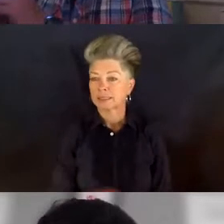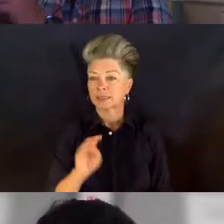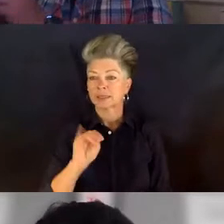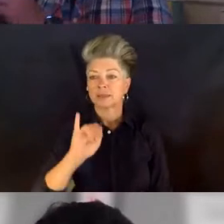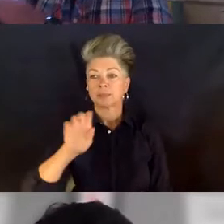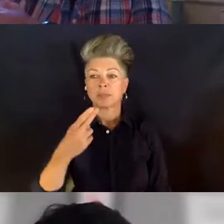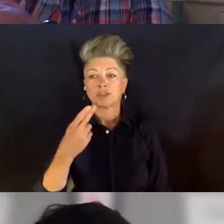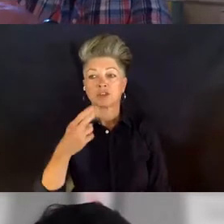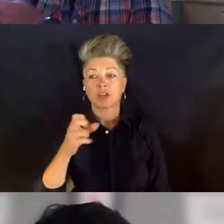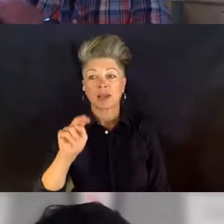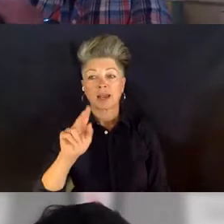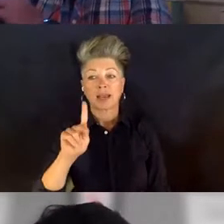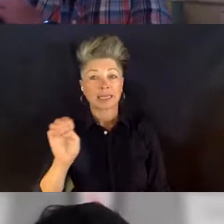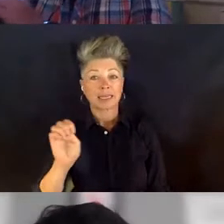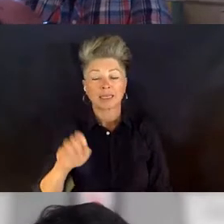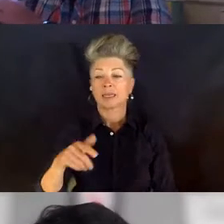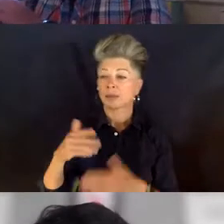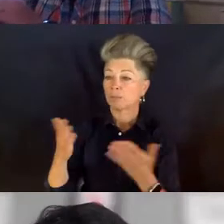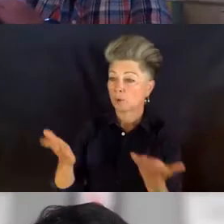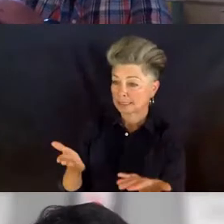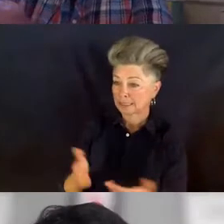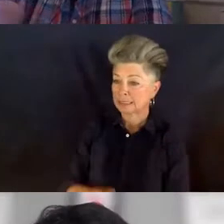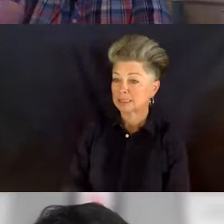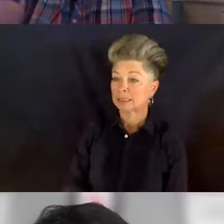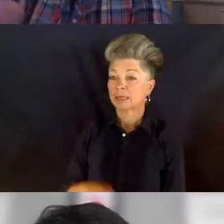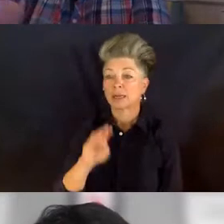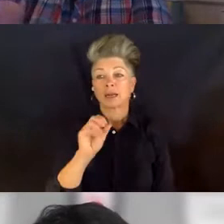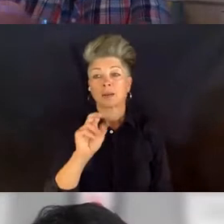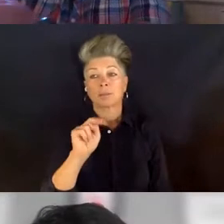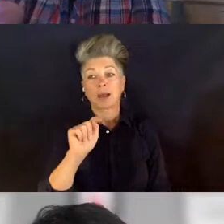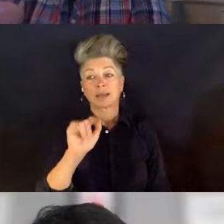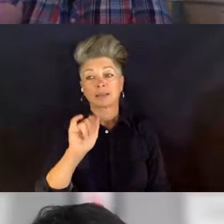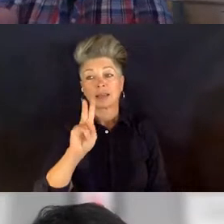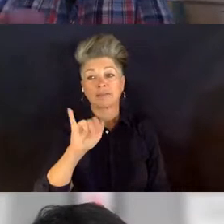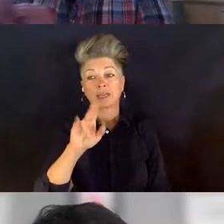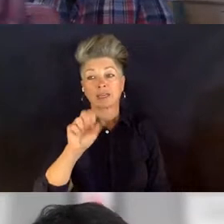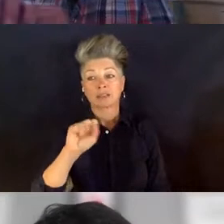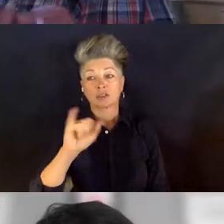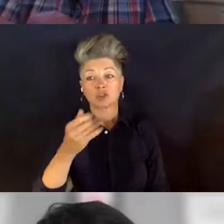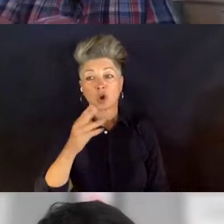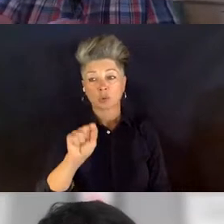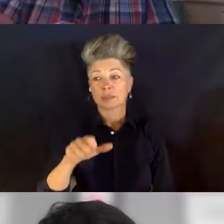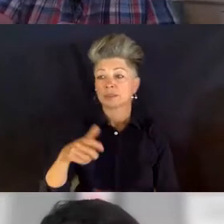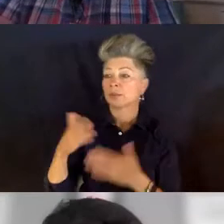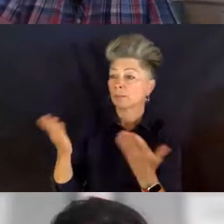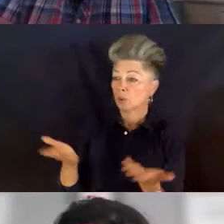Henke. Present. Montavious Jones. Present.